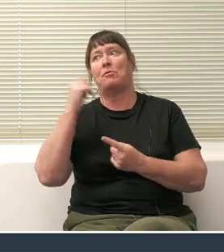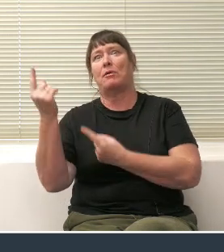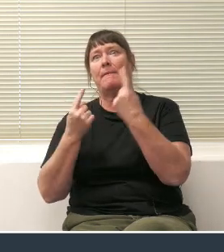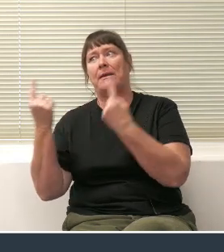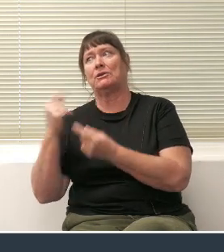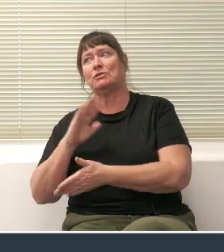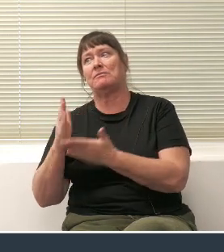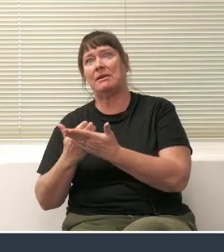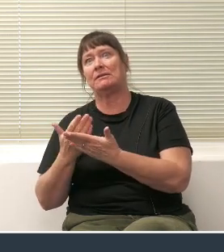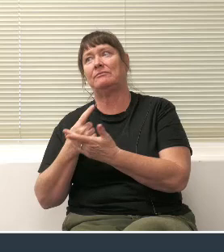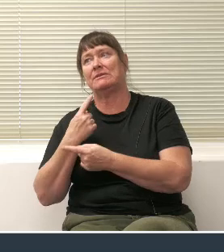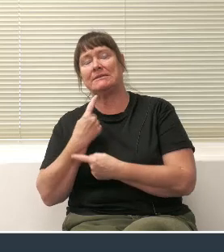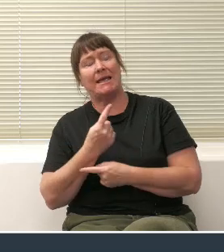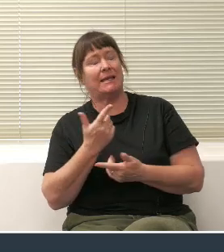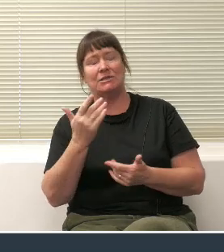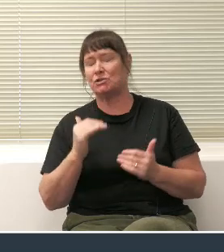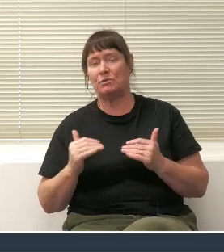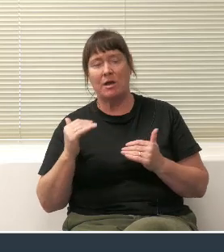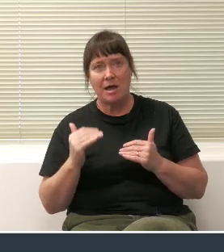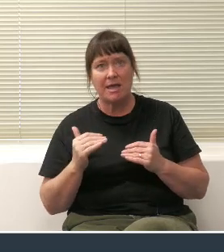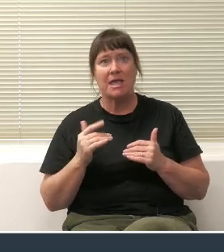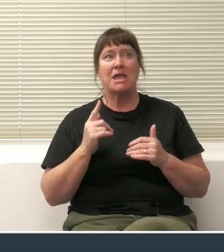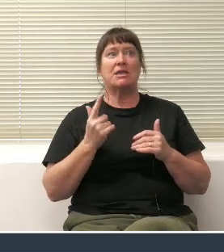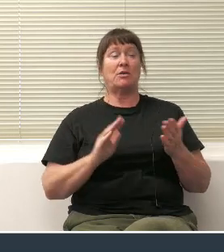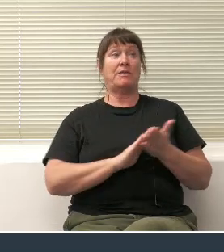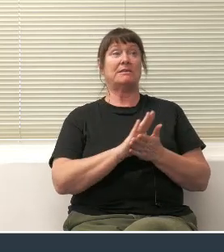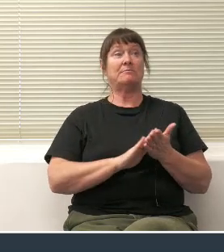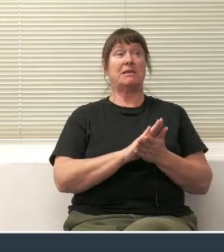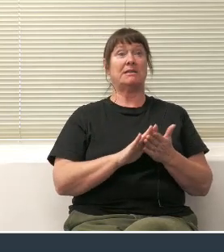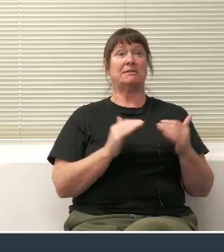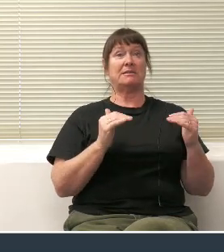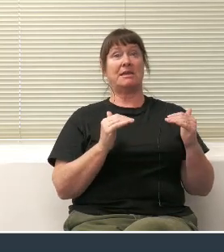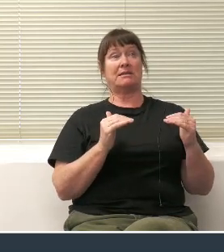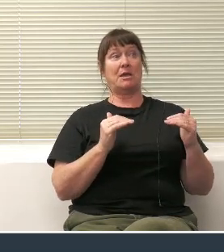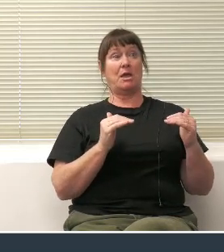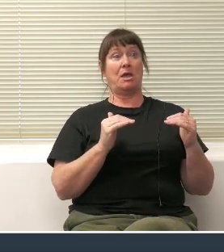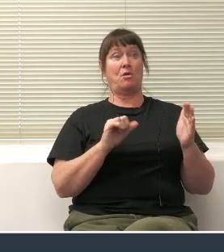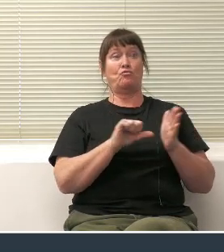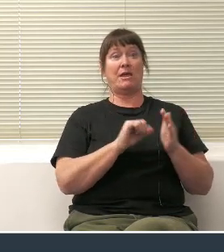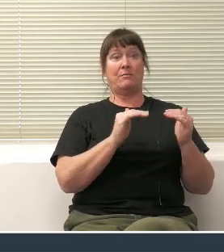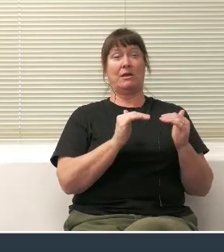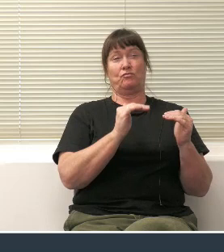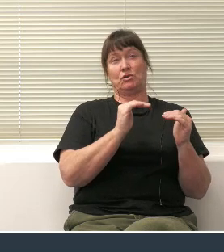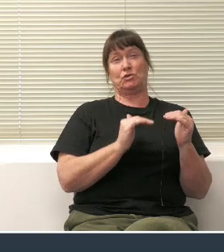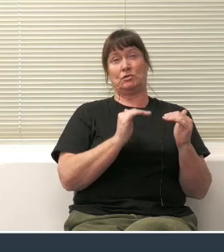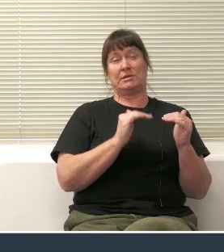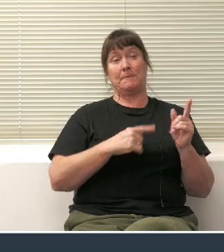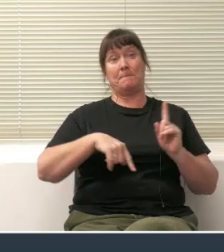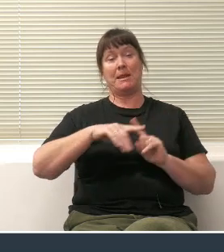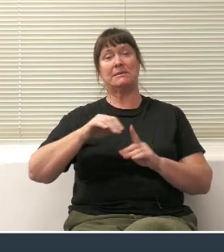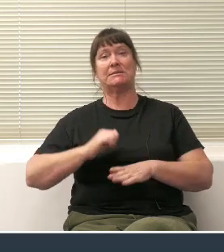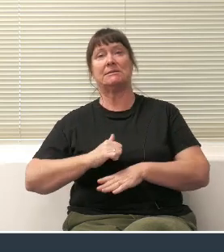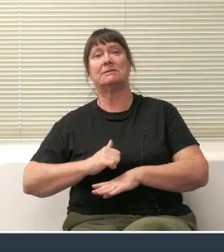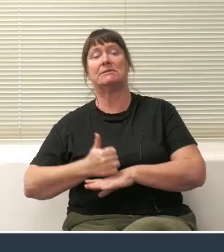that by taking this action, we are reducing that burden initially, but we are also putting in